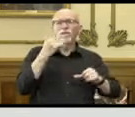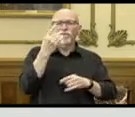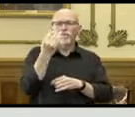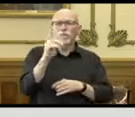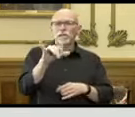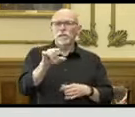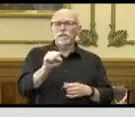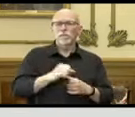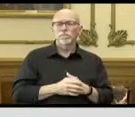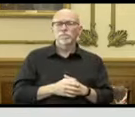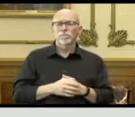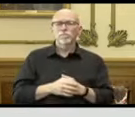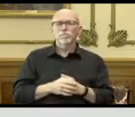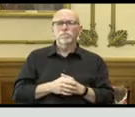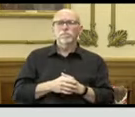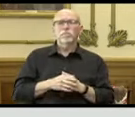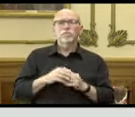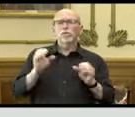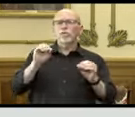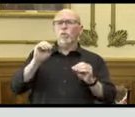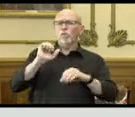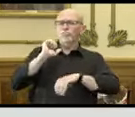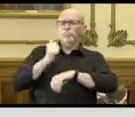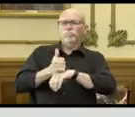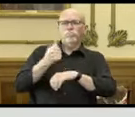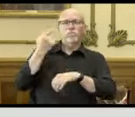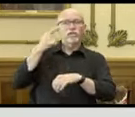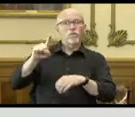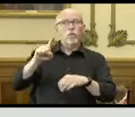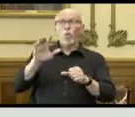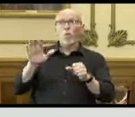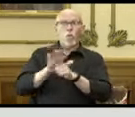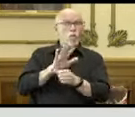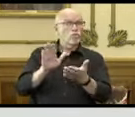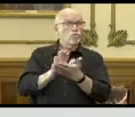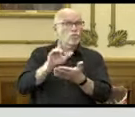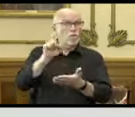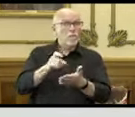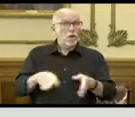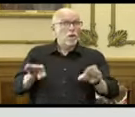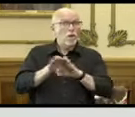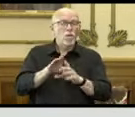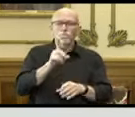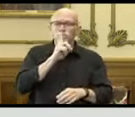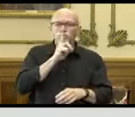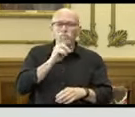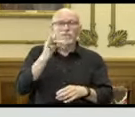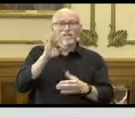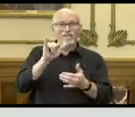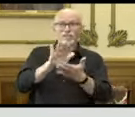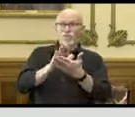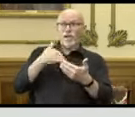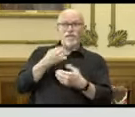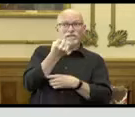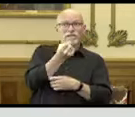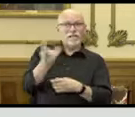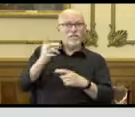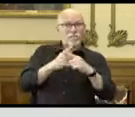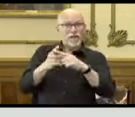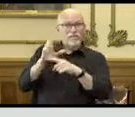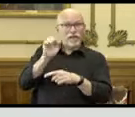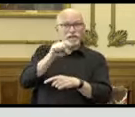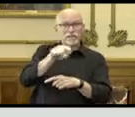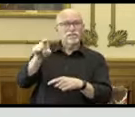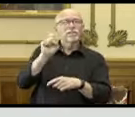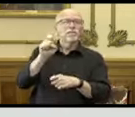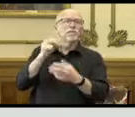days. No threshold has been set for if an entire school should close. If a school has multiple positive cases, officials should work with the state and